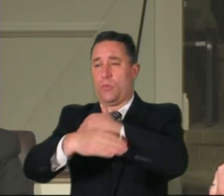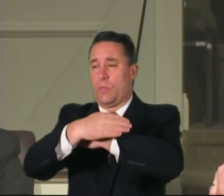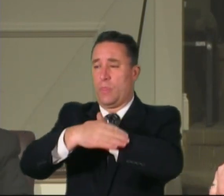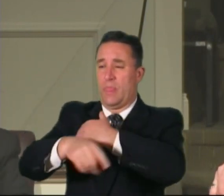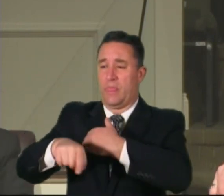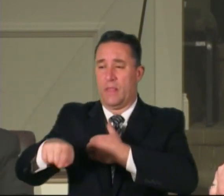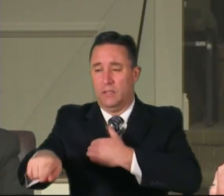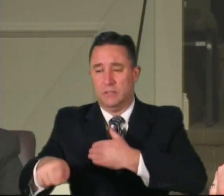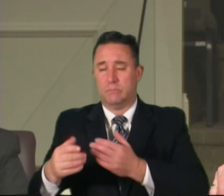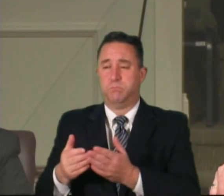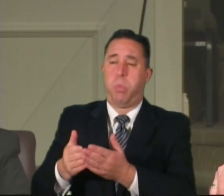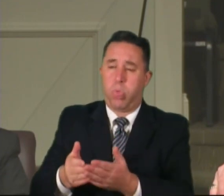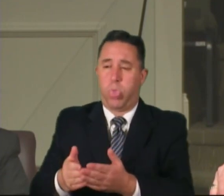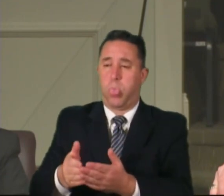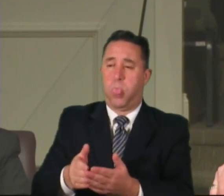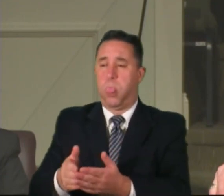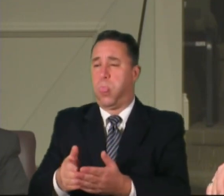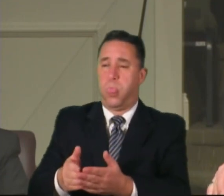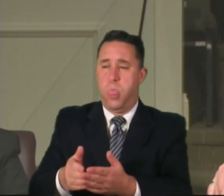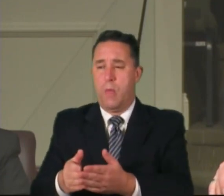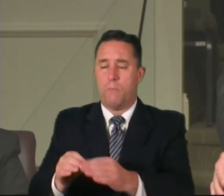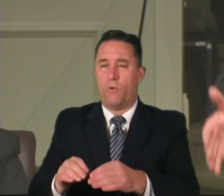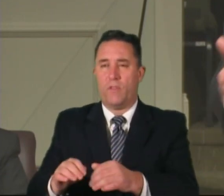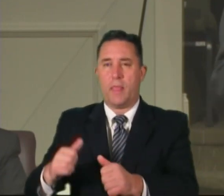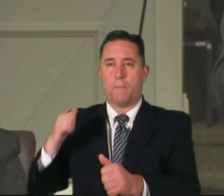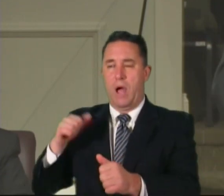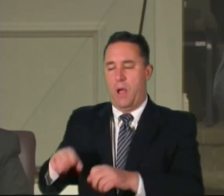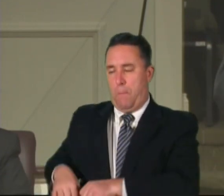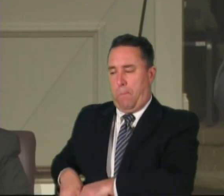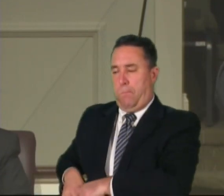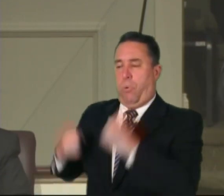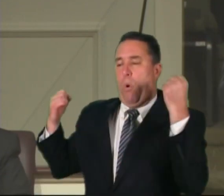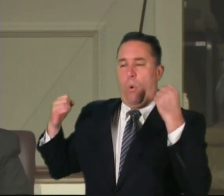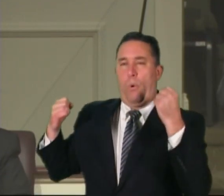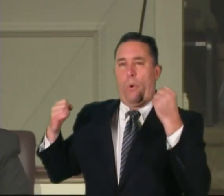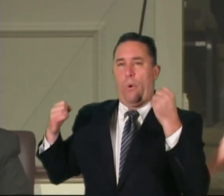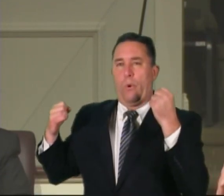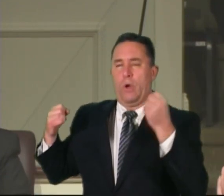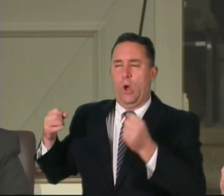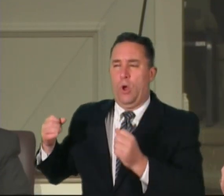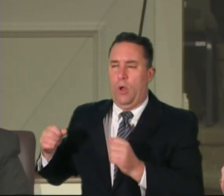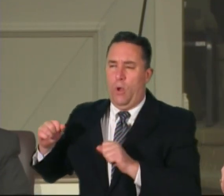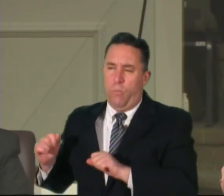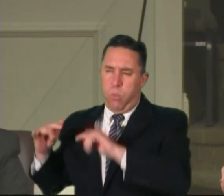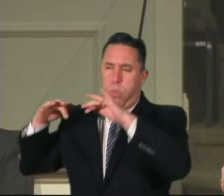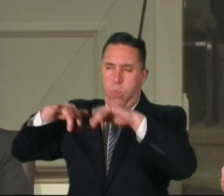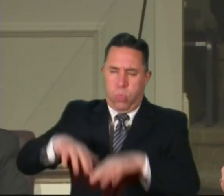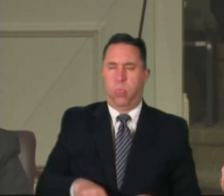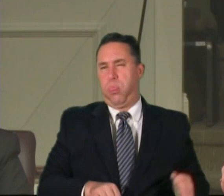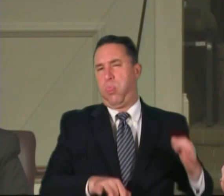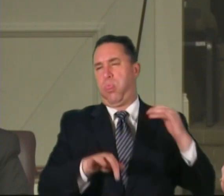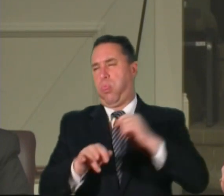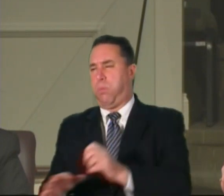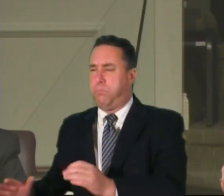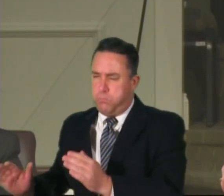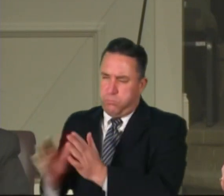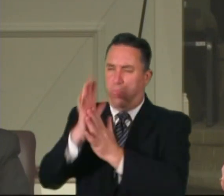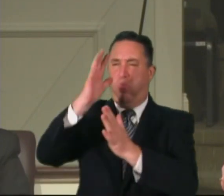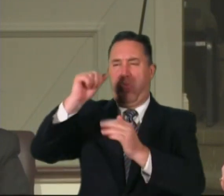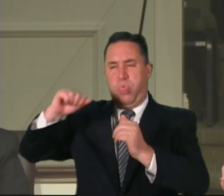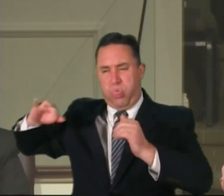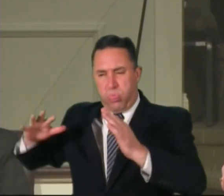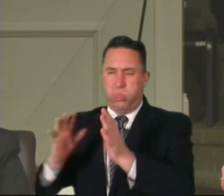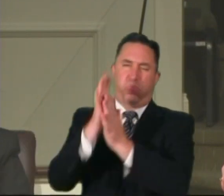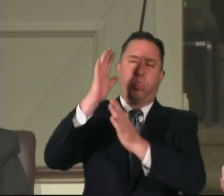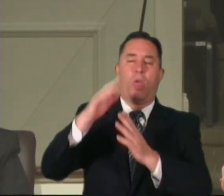there, and remained unmovable. And the hinder part was broken with the violence of the waves. By the way, I'm sure the